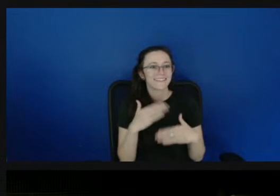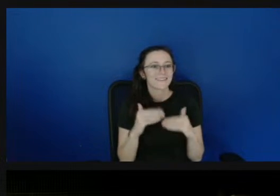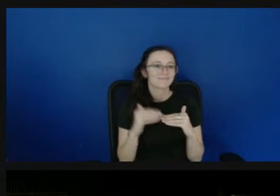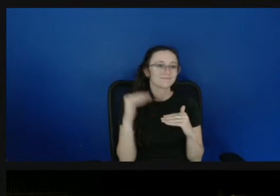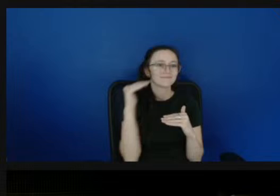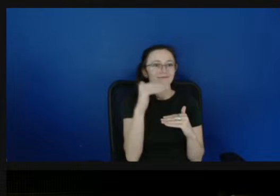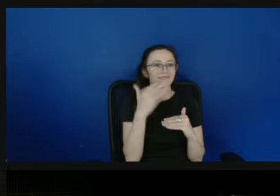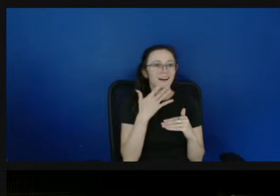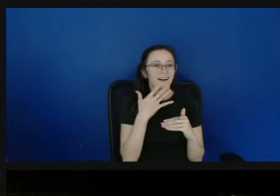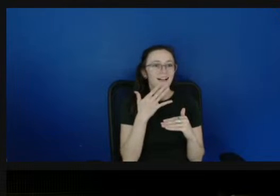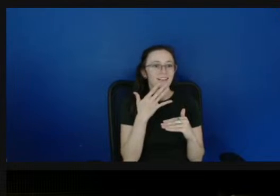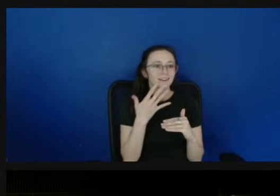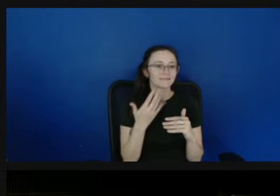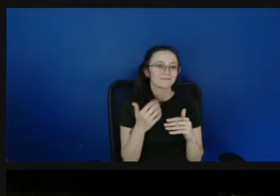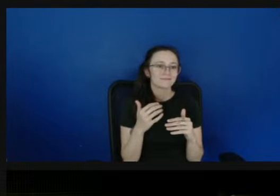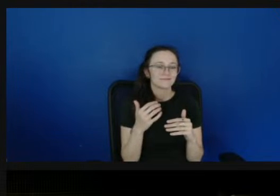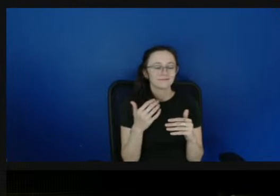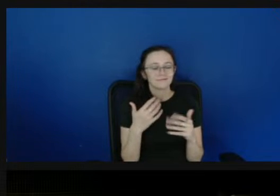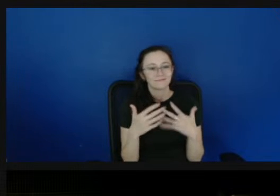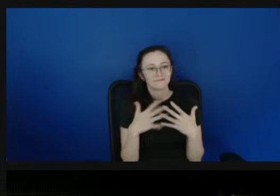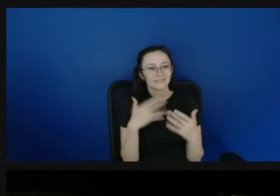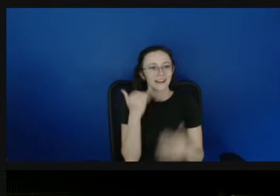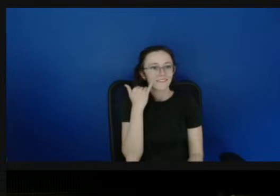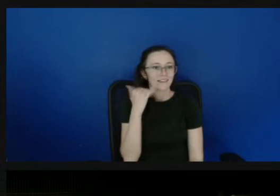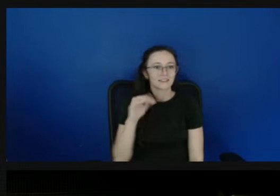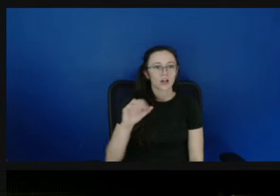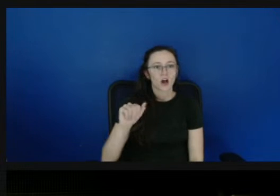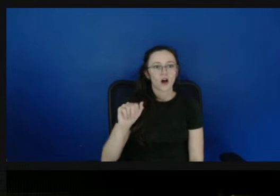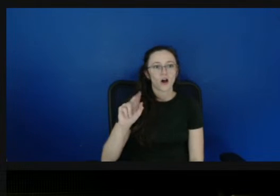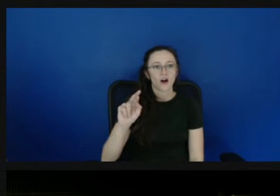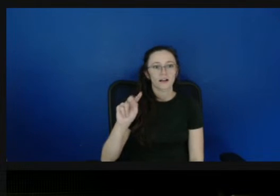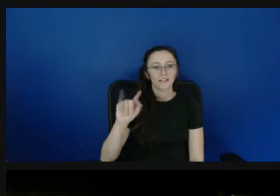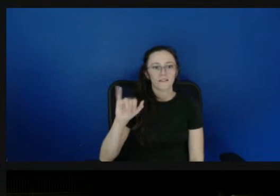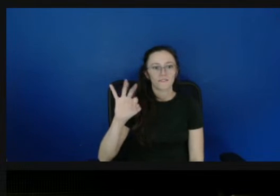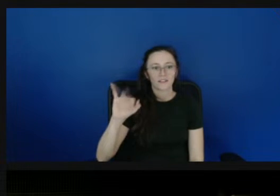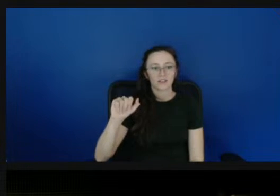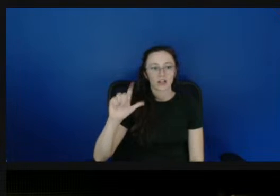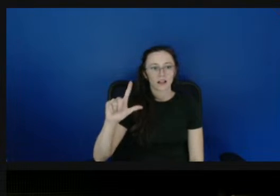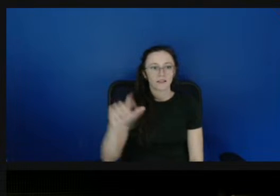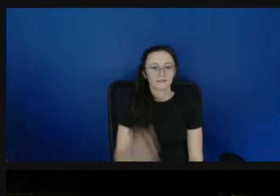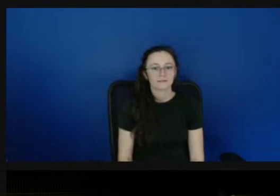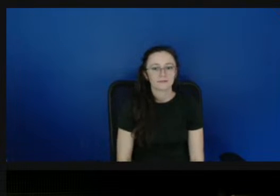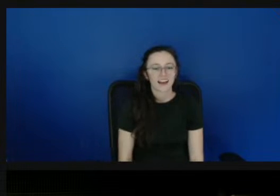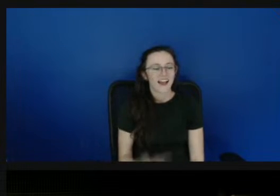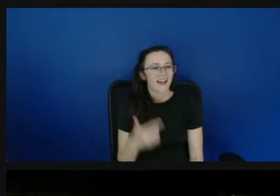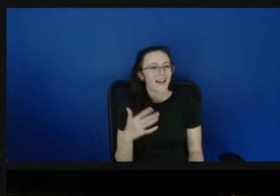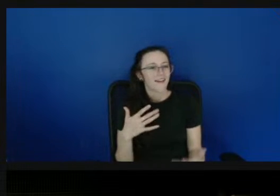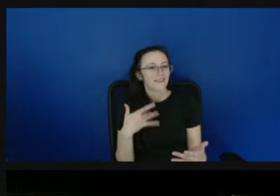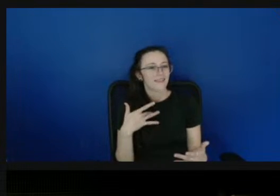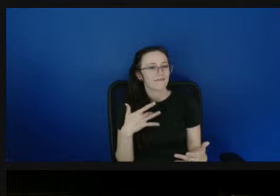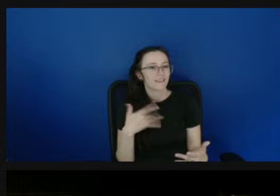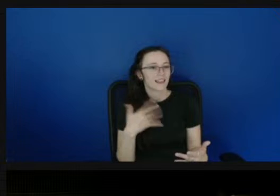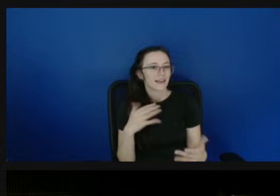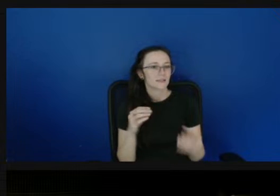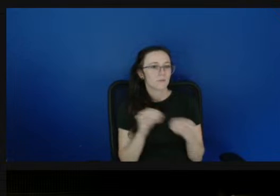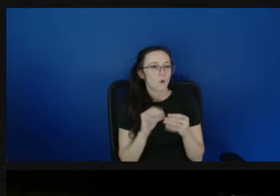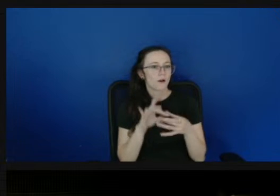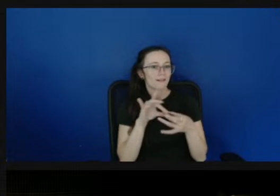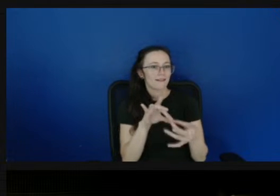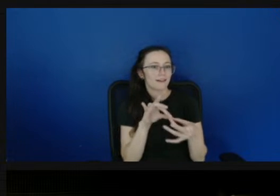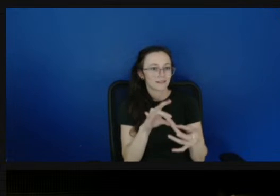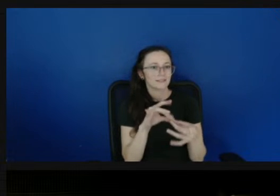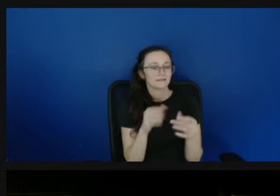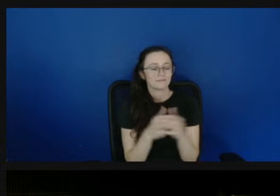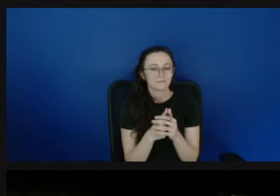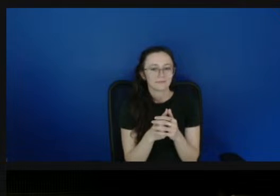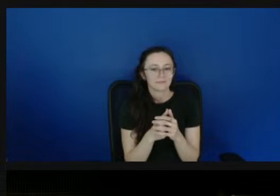Still helps us feel more connected, I think, And this is important because the reason we talk about this is so we